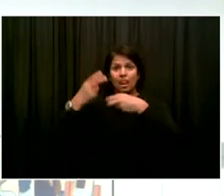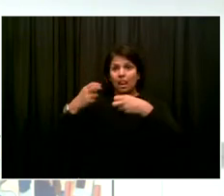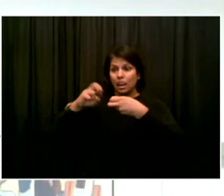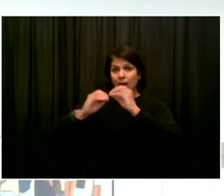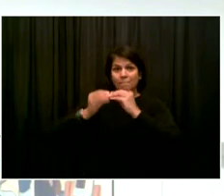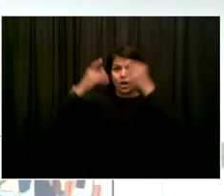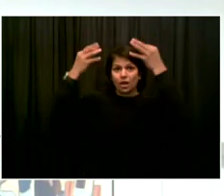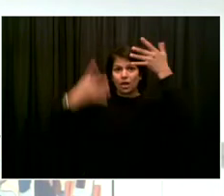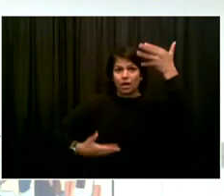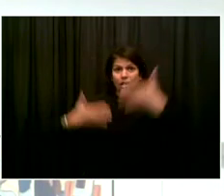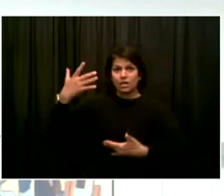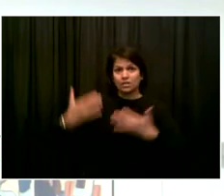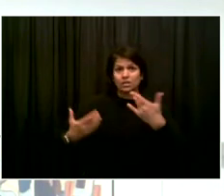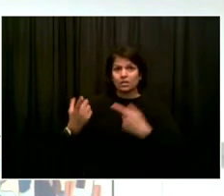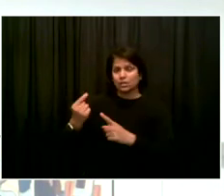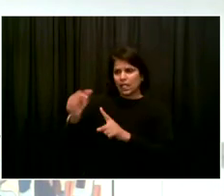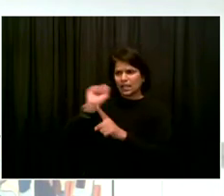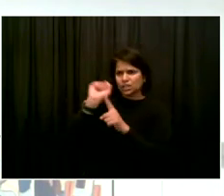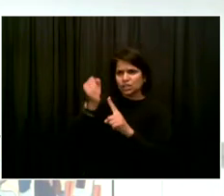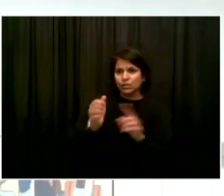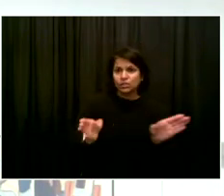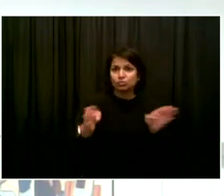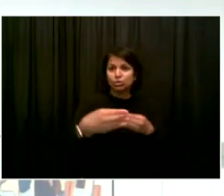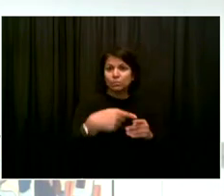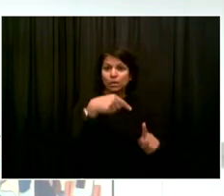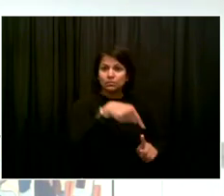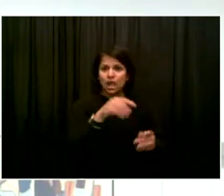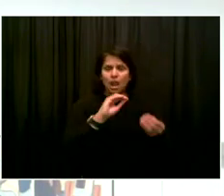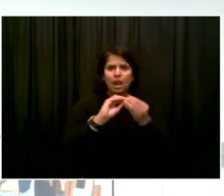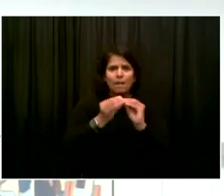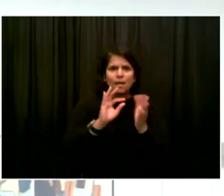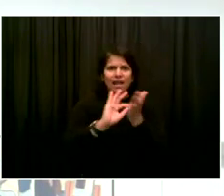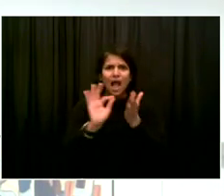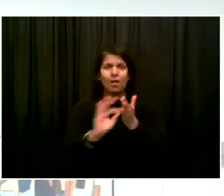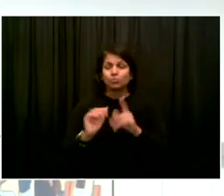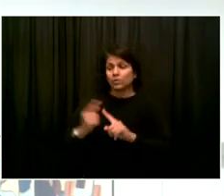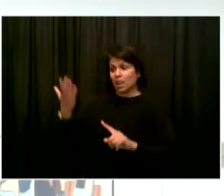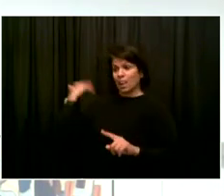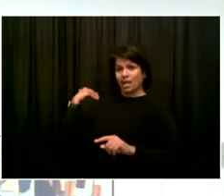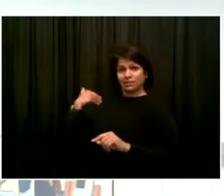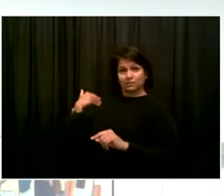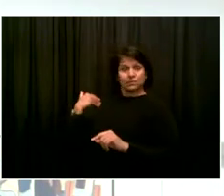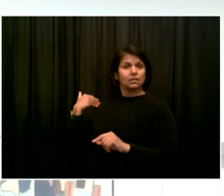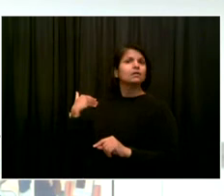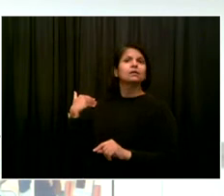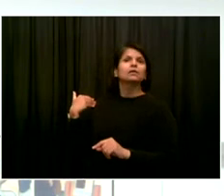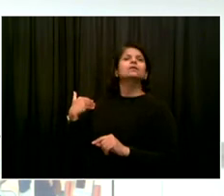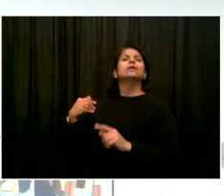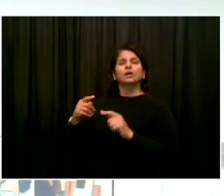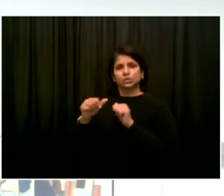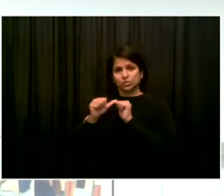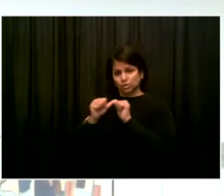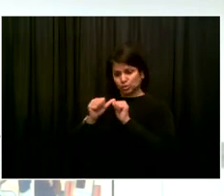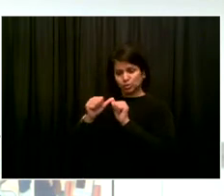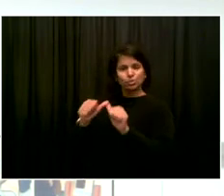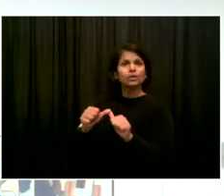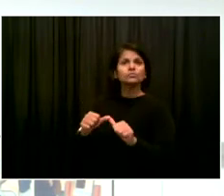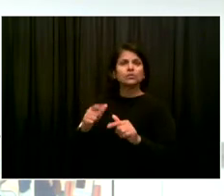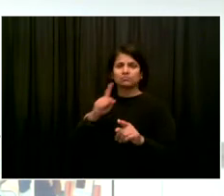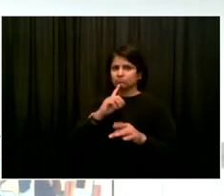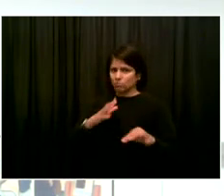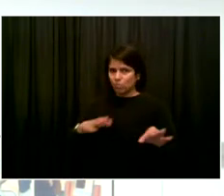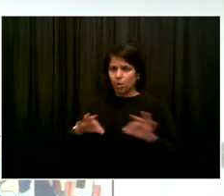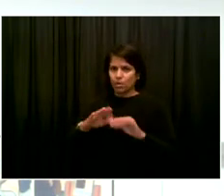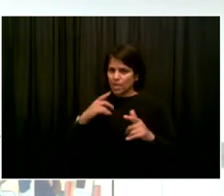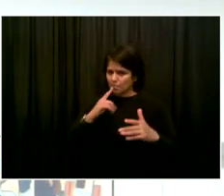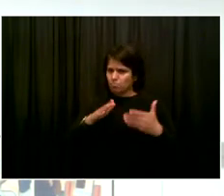year, last fall. And so it remains a core of our approach. But as the mayor has said, what we're trying to do